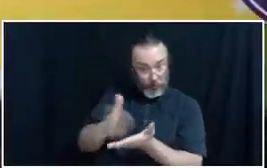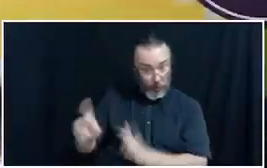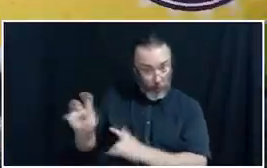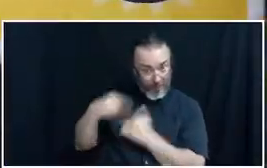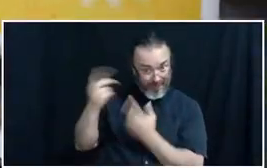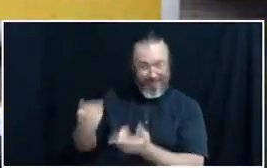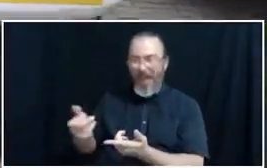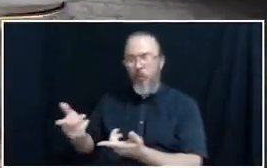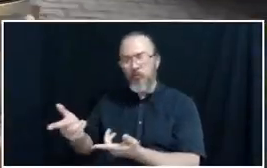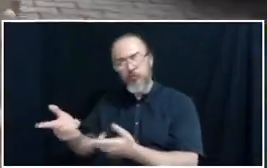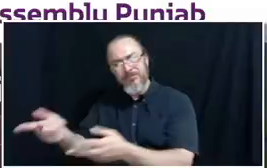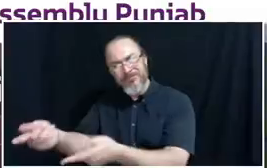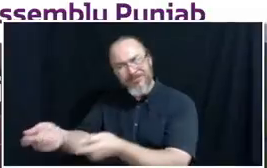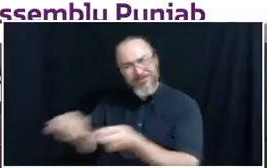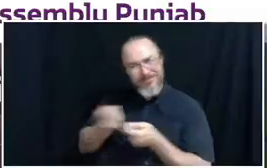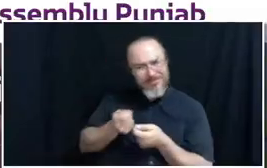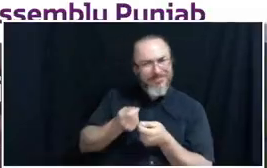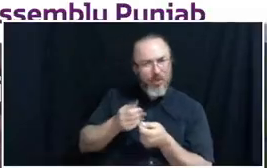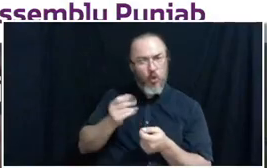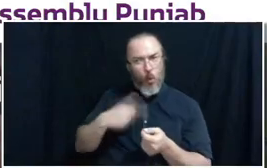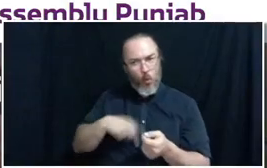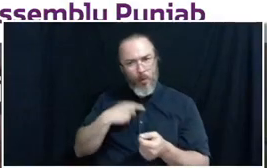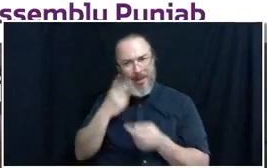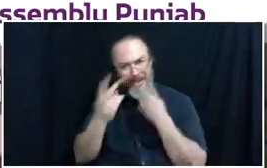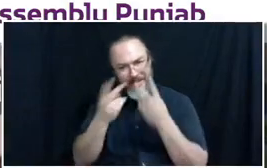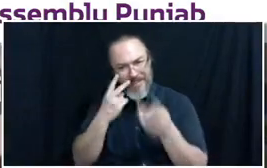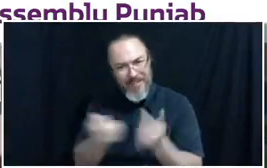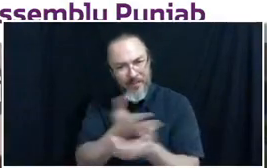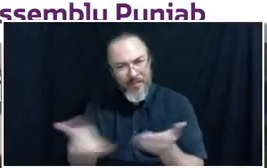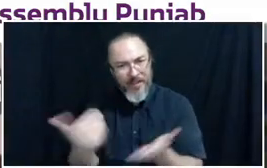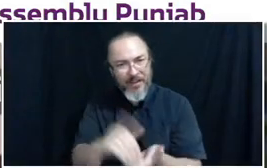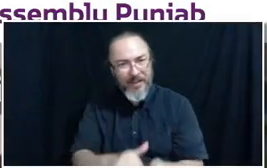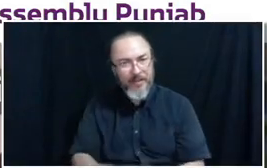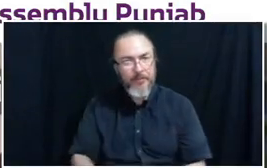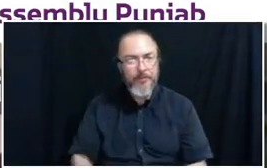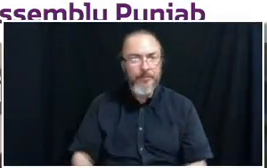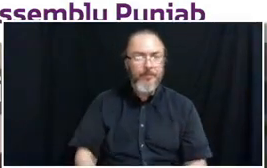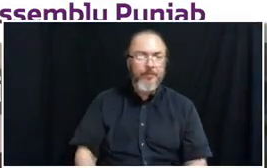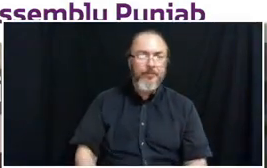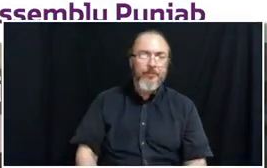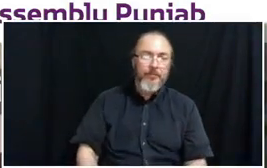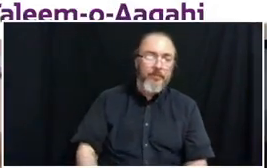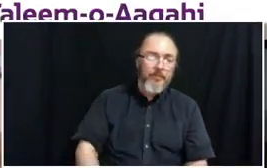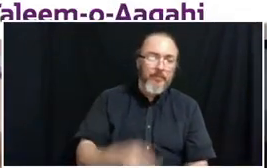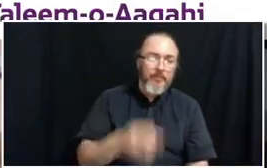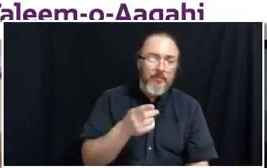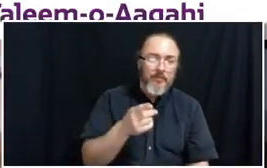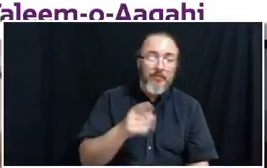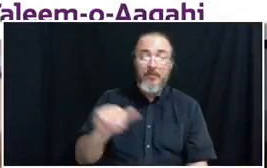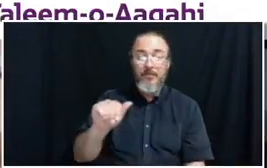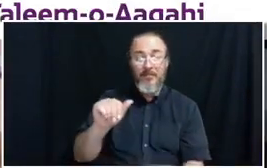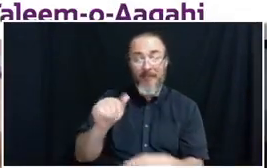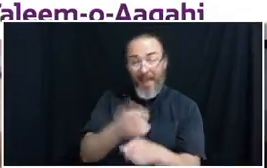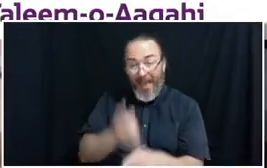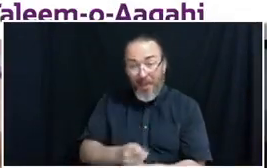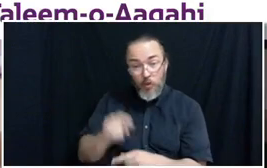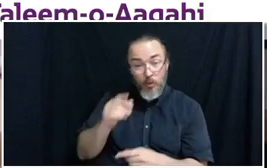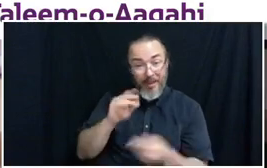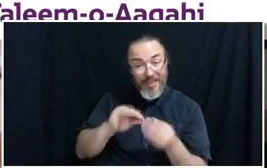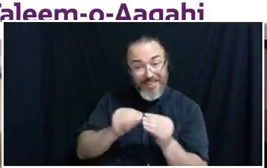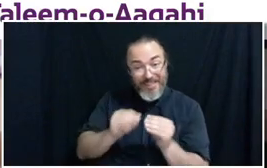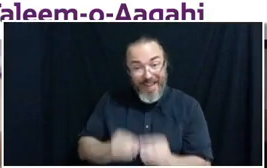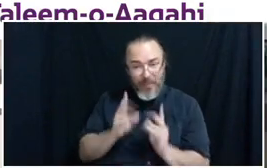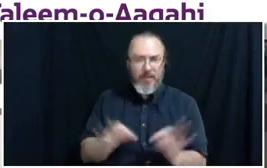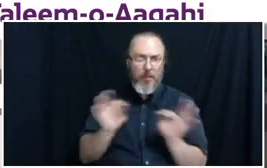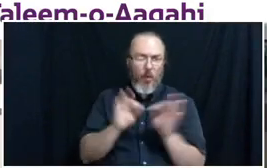invisible visible again. Accurate data is important for everything as a great starting point. To make data come alive